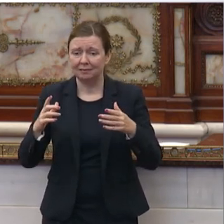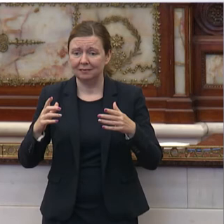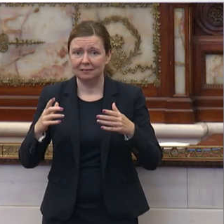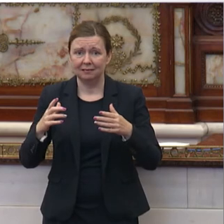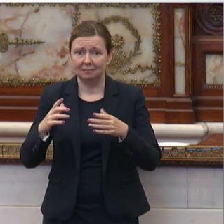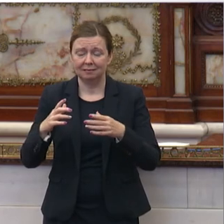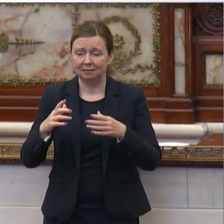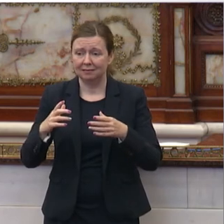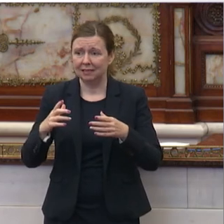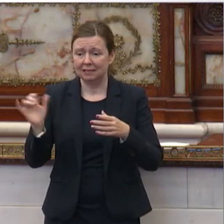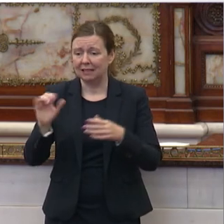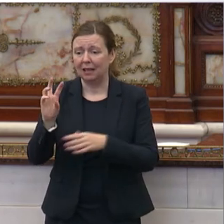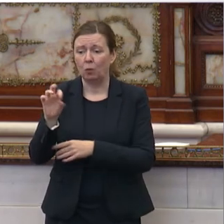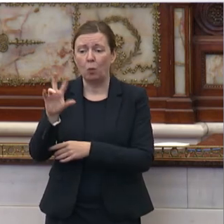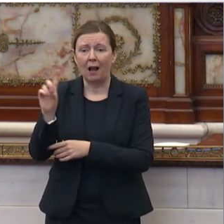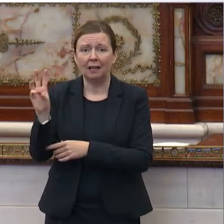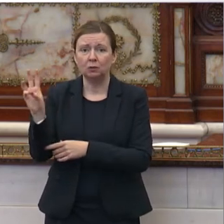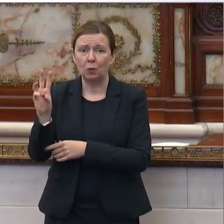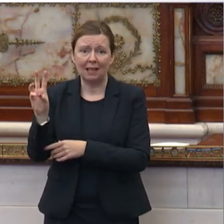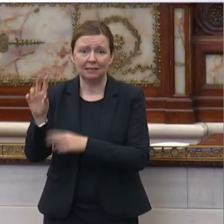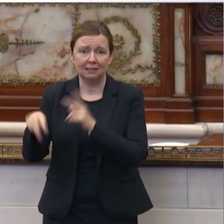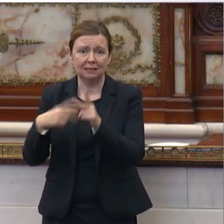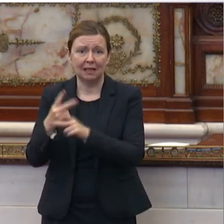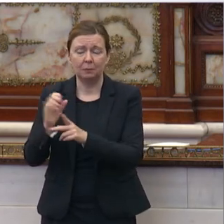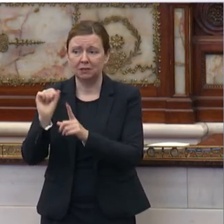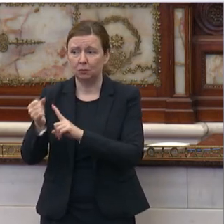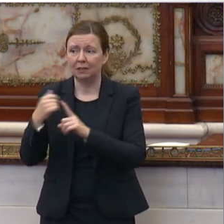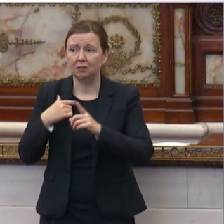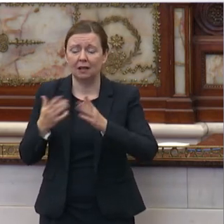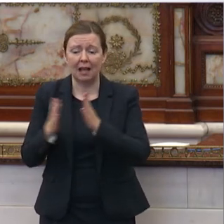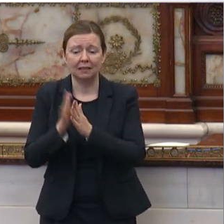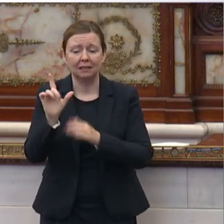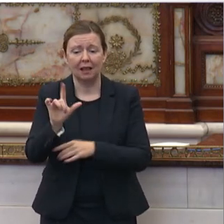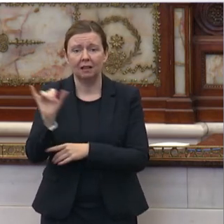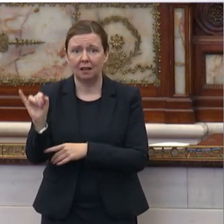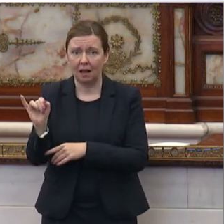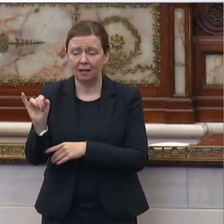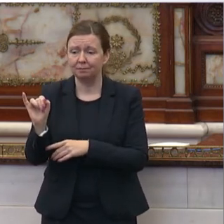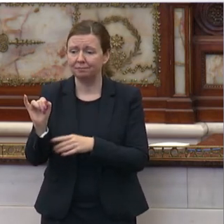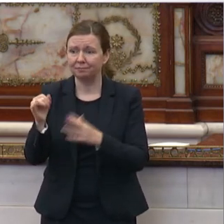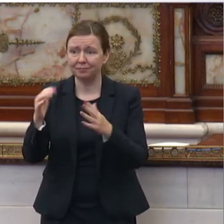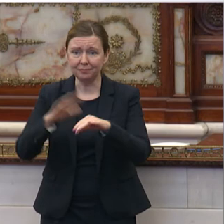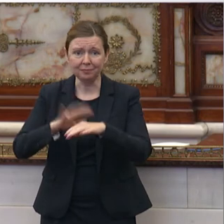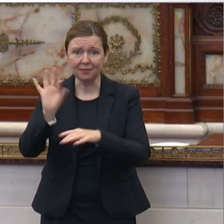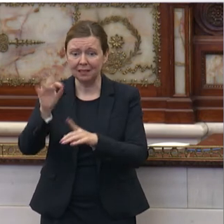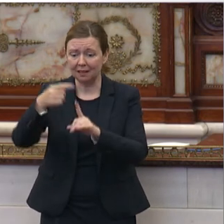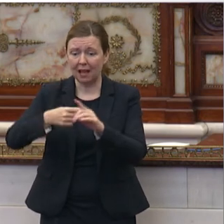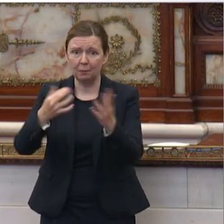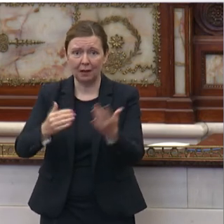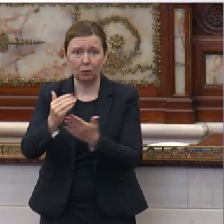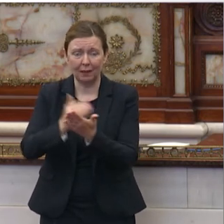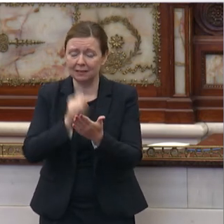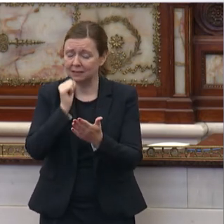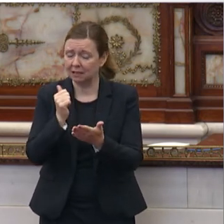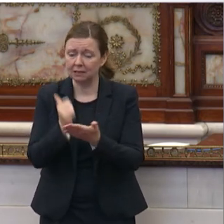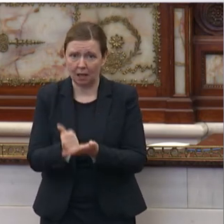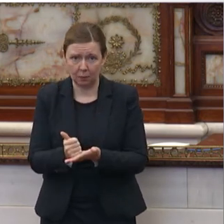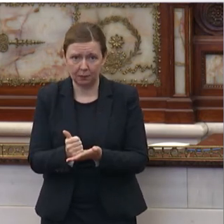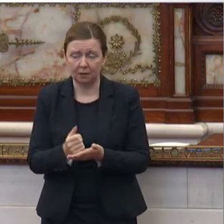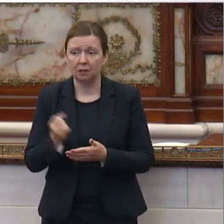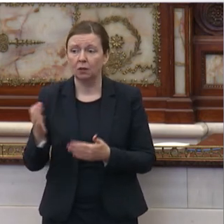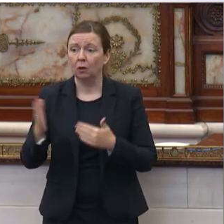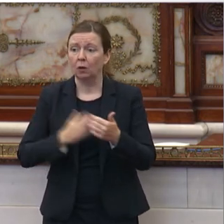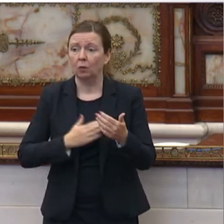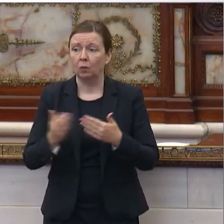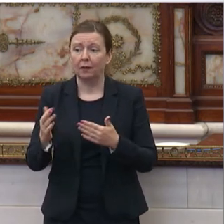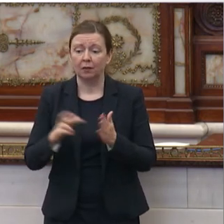Wild West type situation, and calling LNI and being put on a 9-month wait list doesn't solve the problems that we're facing. So whether it's